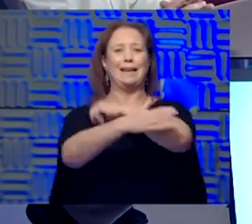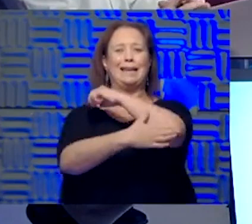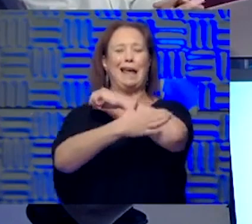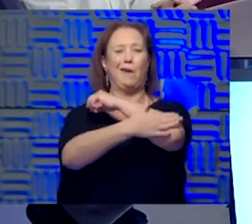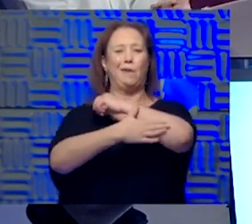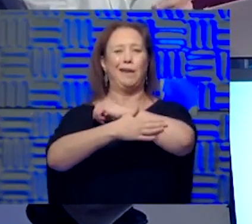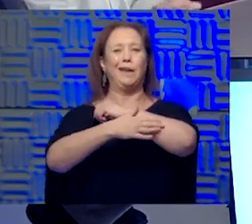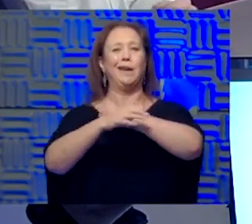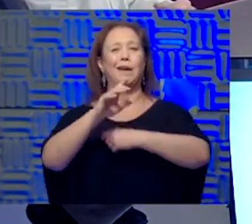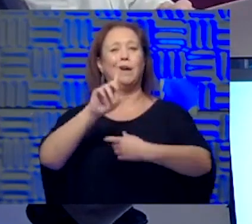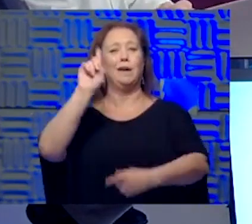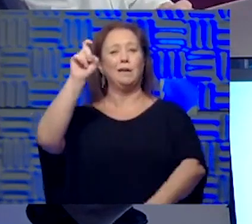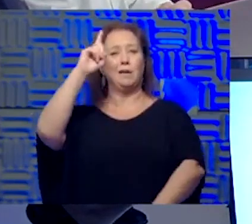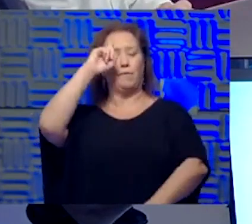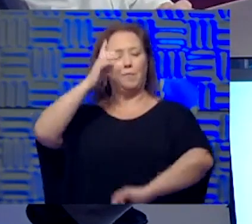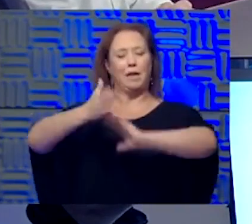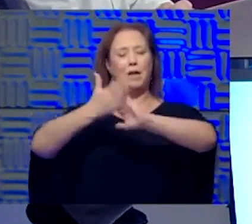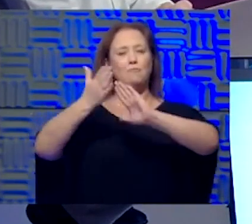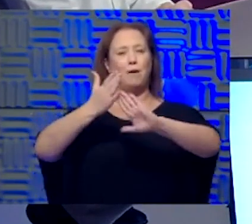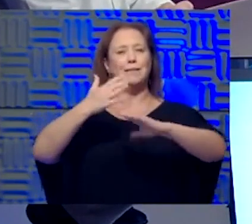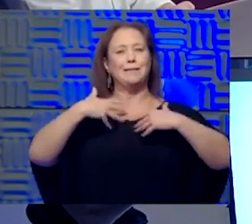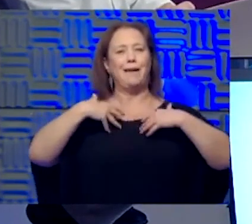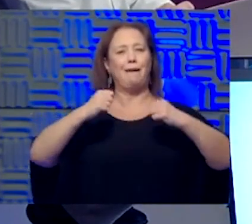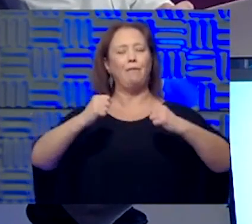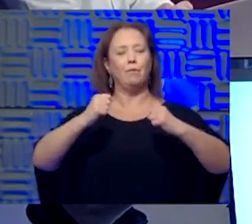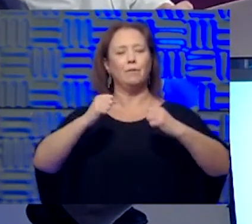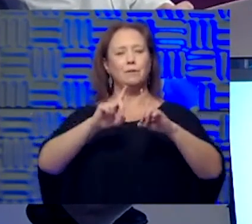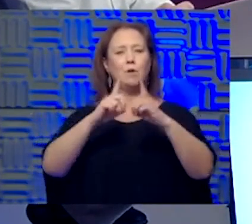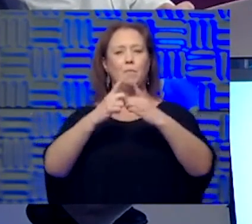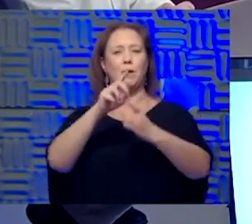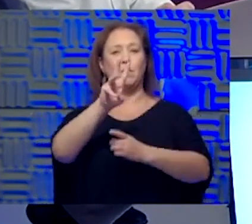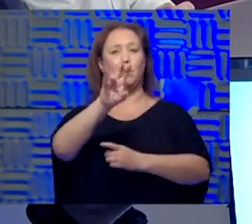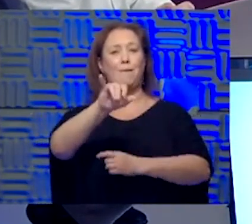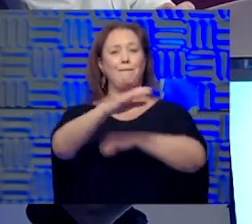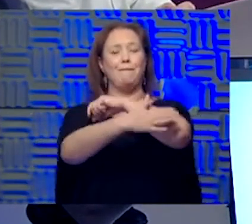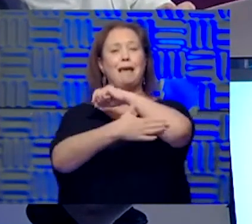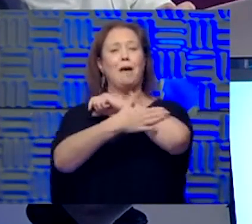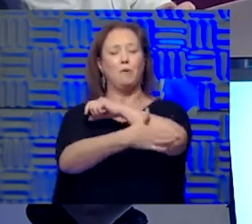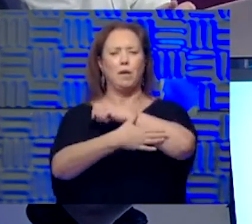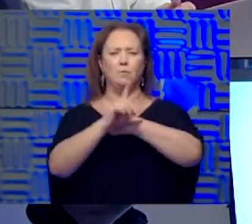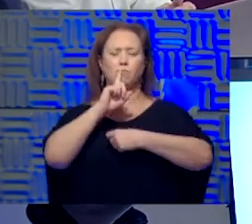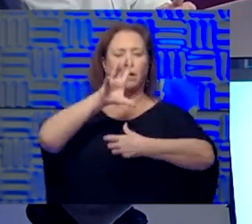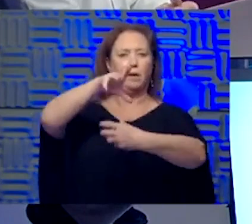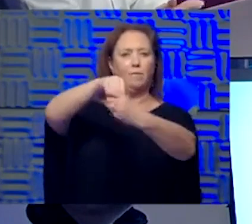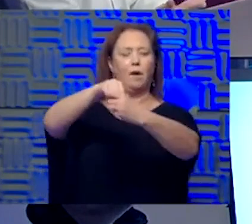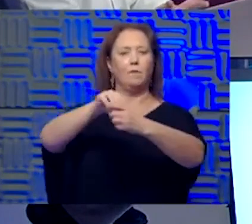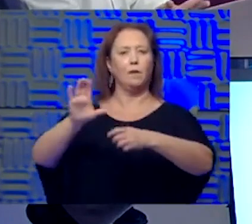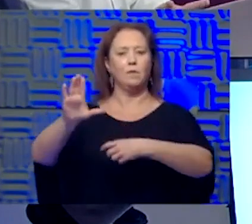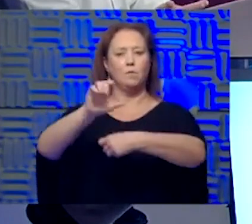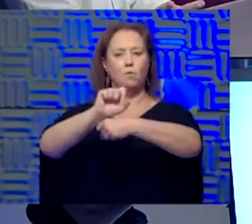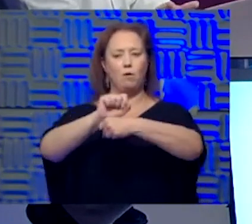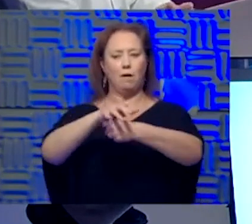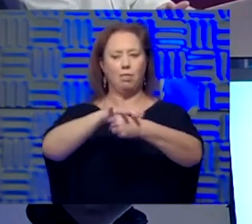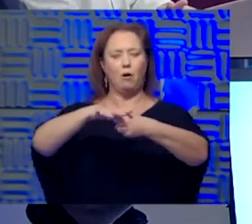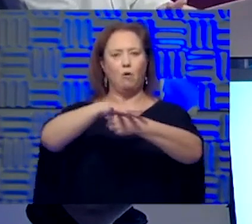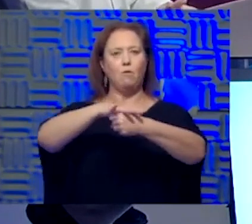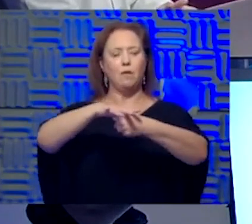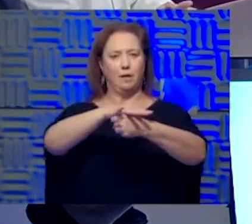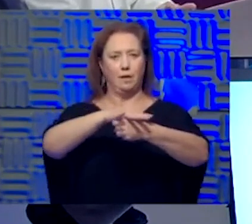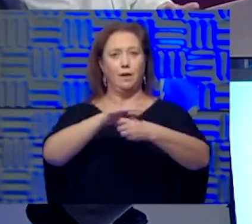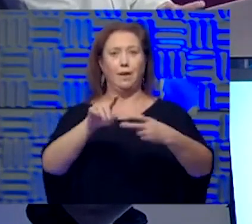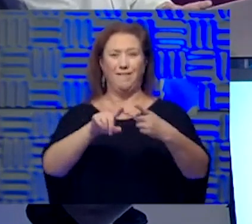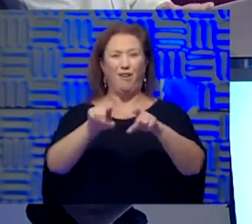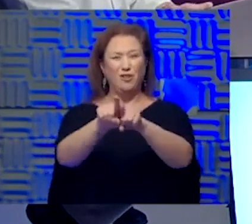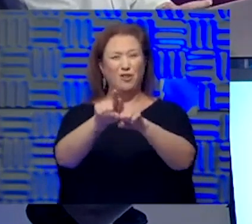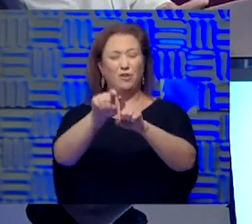time to say all that. He helps run the county health department for Wyandotte, but he's really involved in some of the work that's being done here locally as well as with the